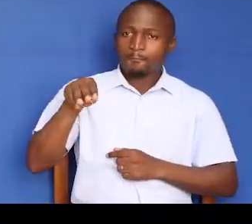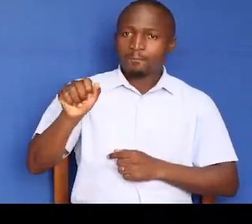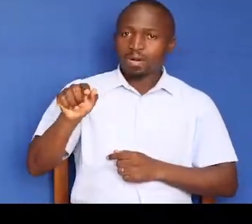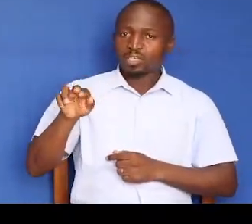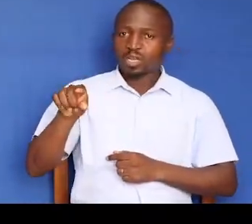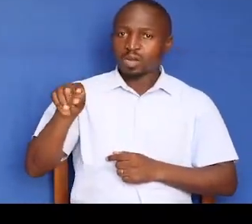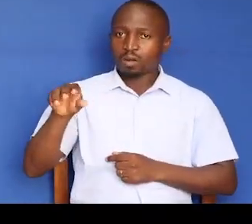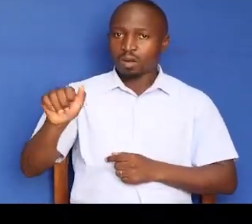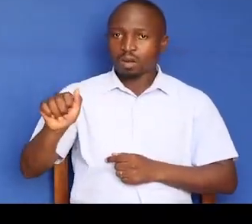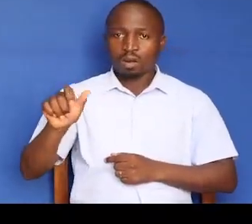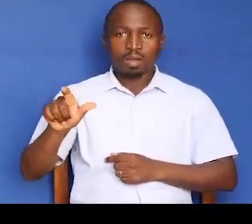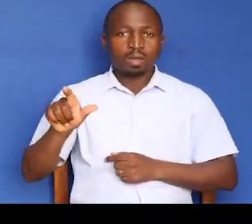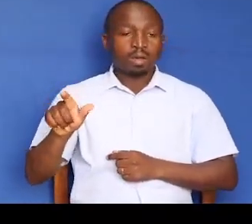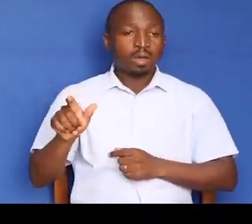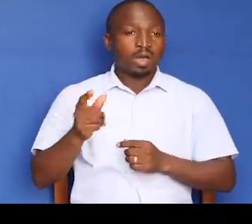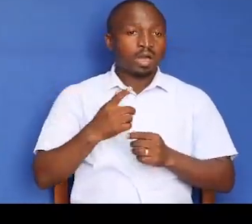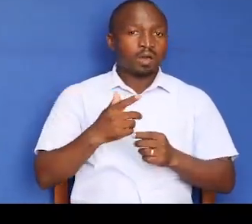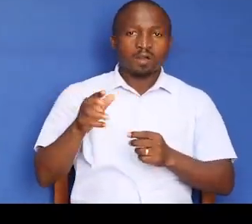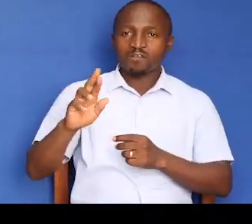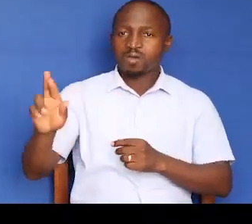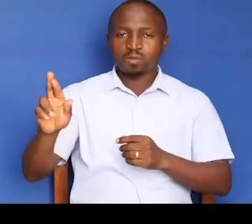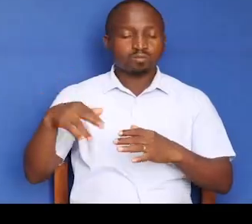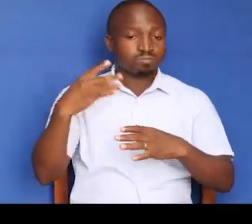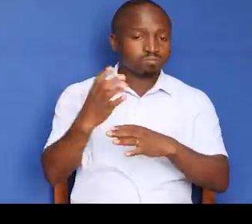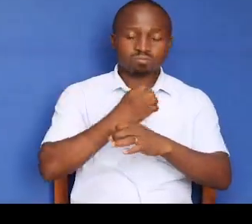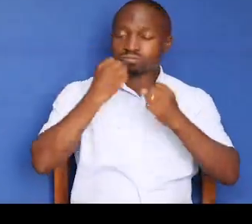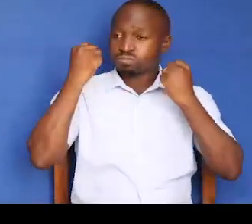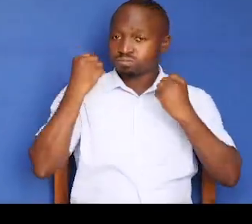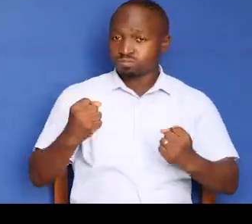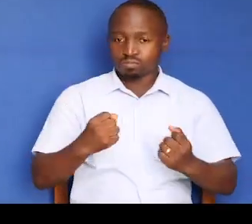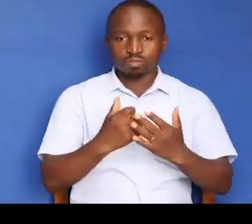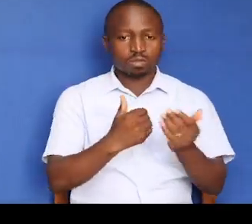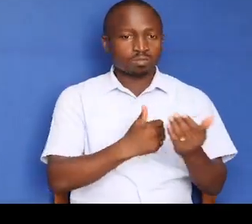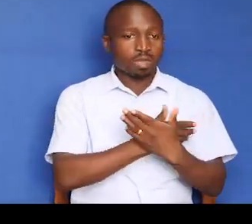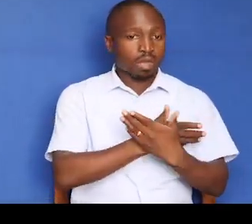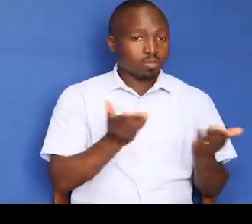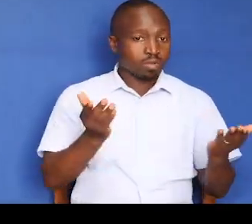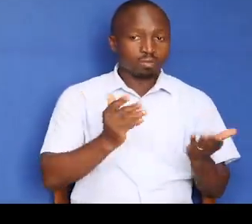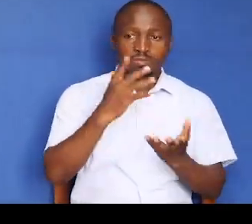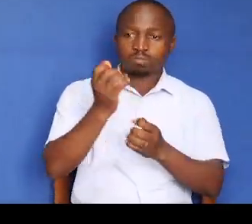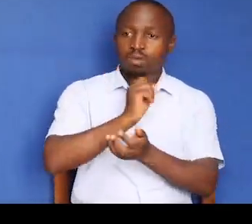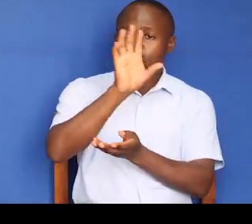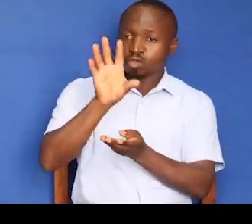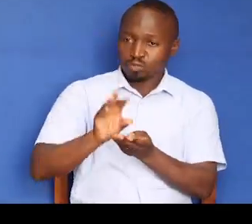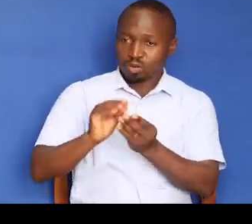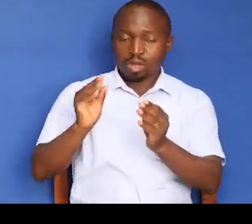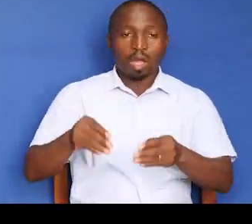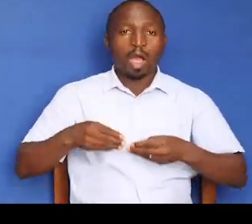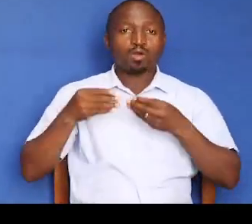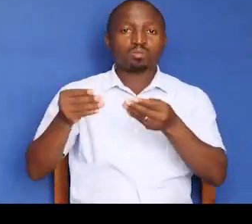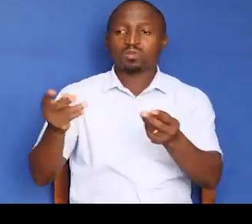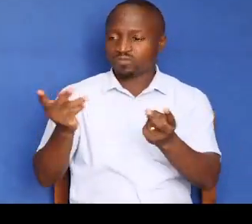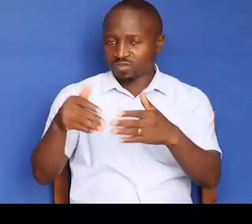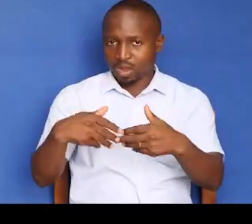even marginal revenue will not be there because there are no total revenue, no output